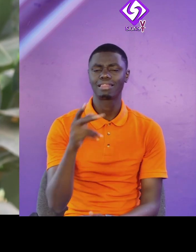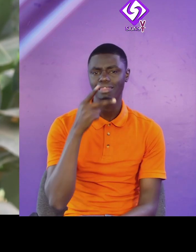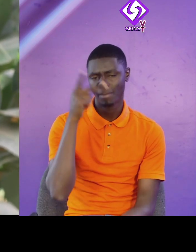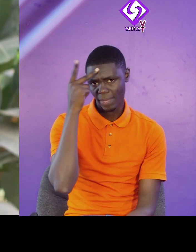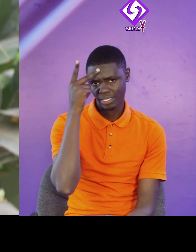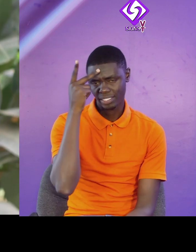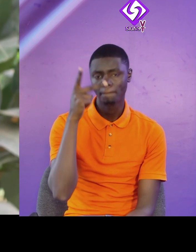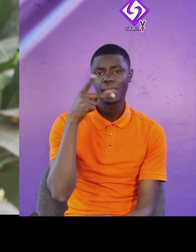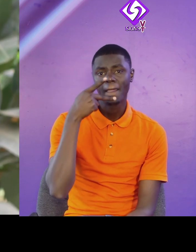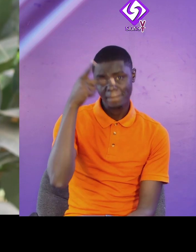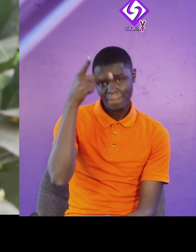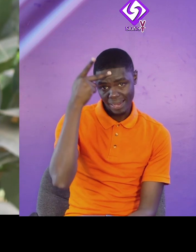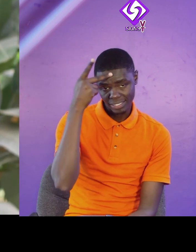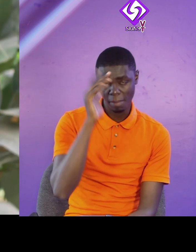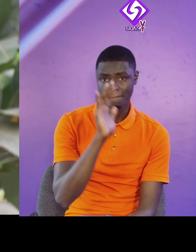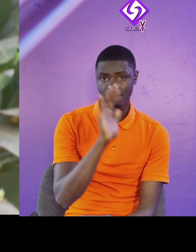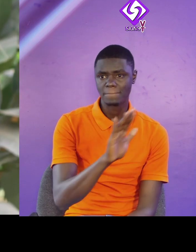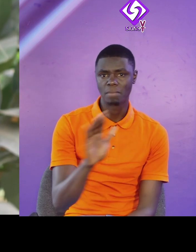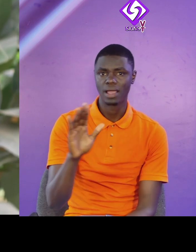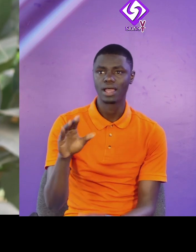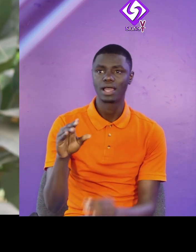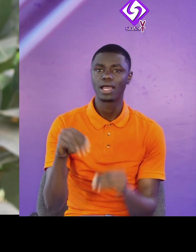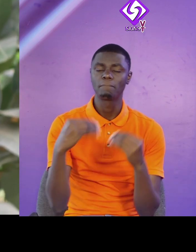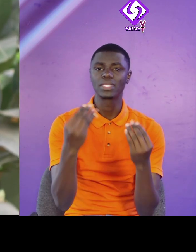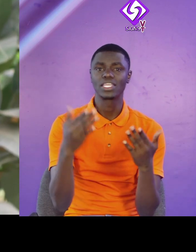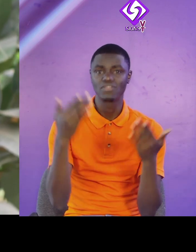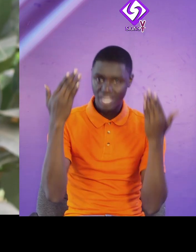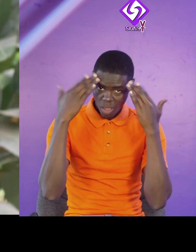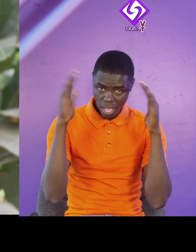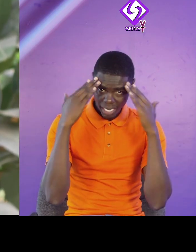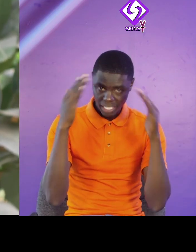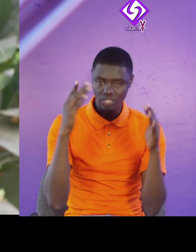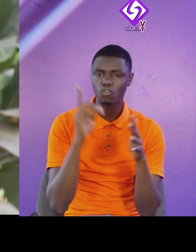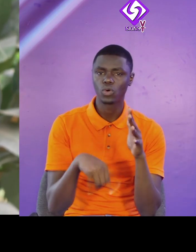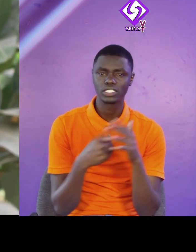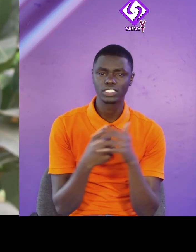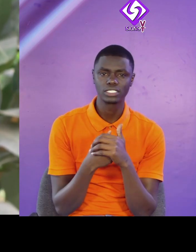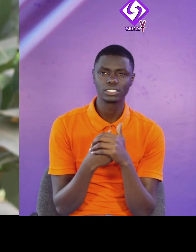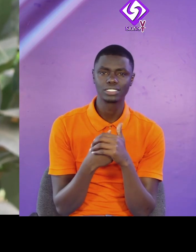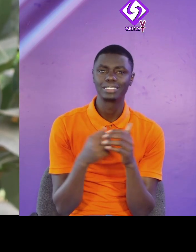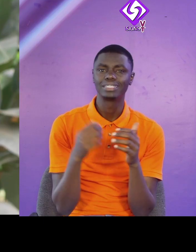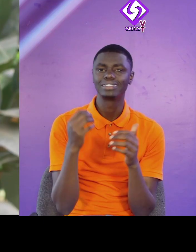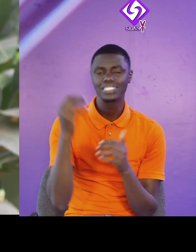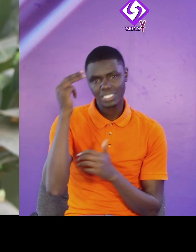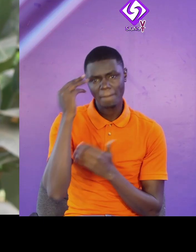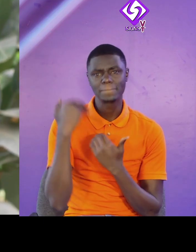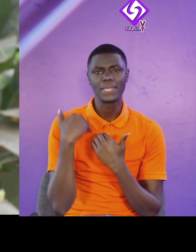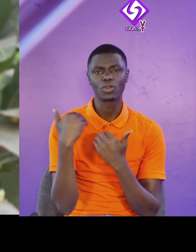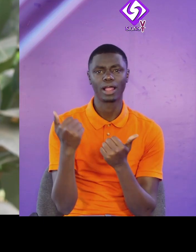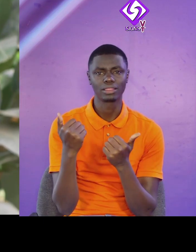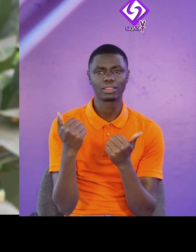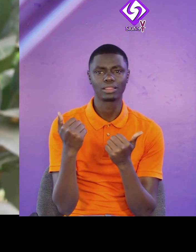Parents need to be given the awareness of what the mental health means,